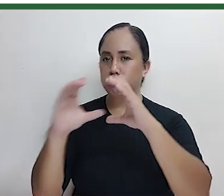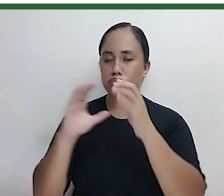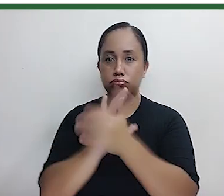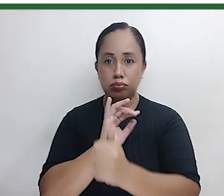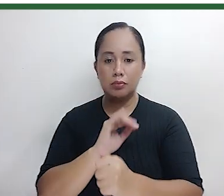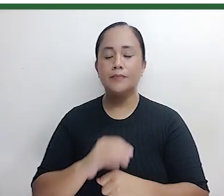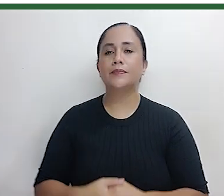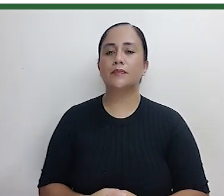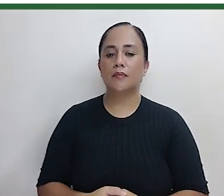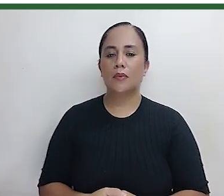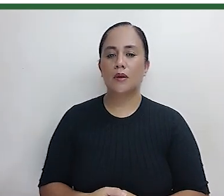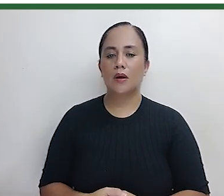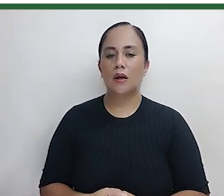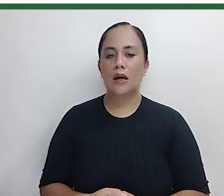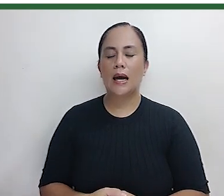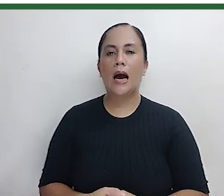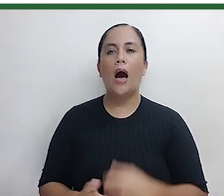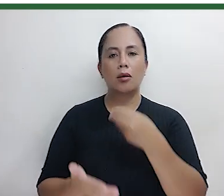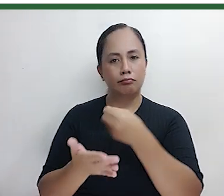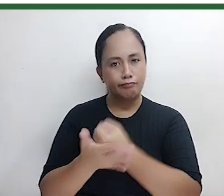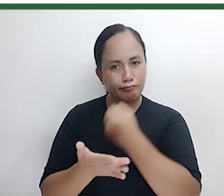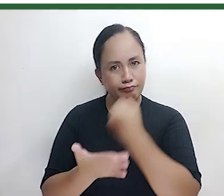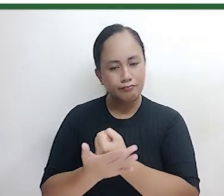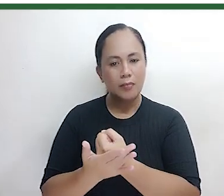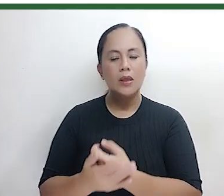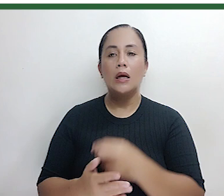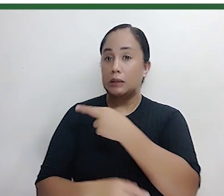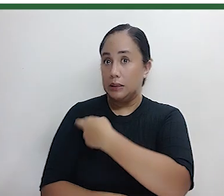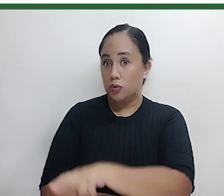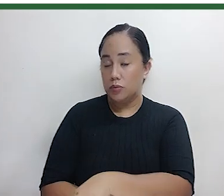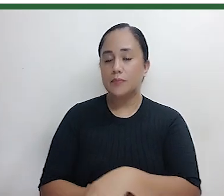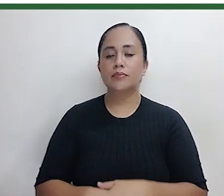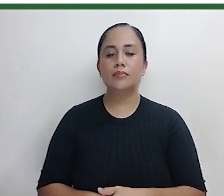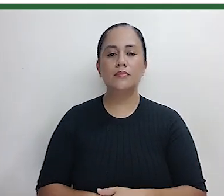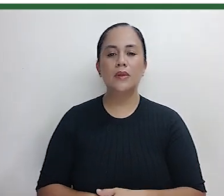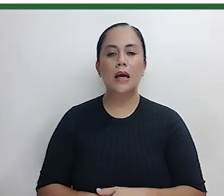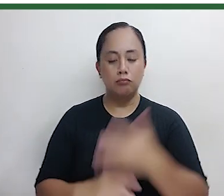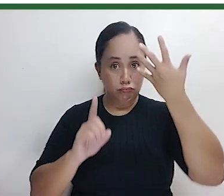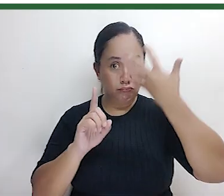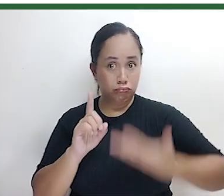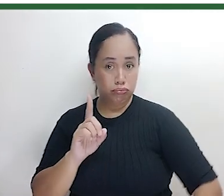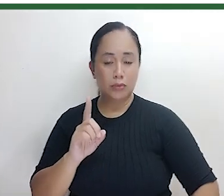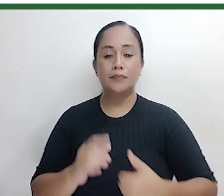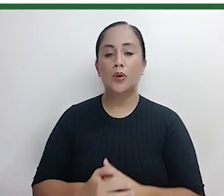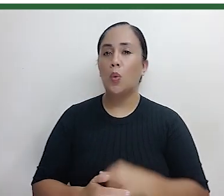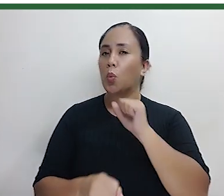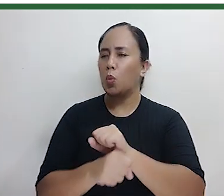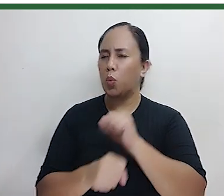and communication skills, income, religion,